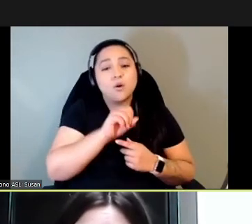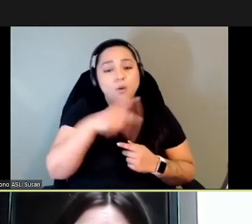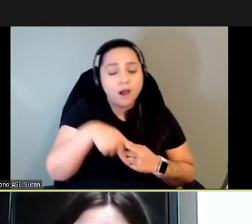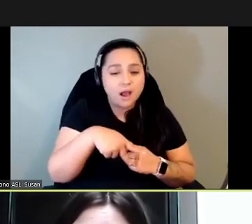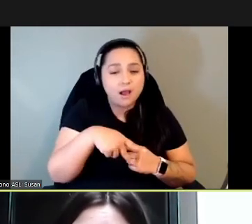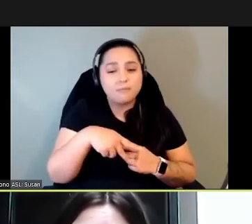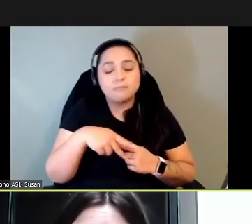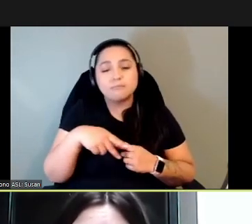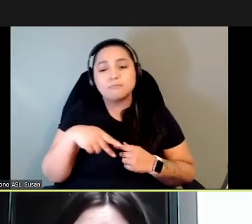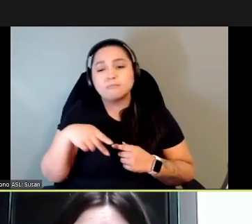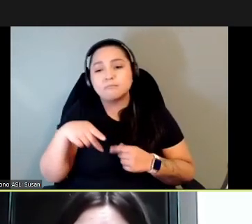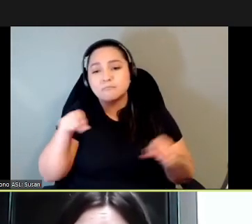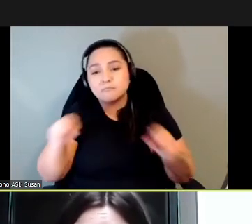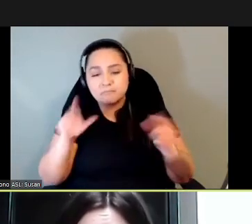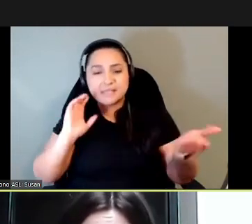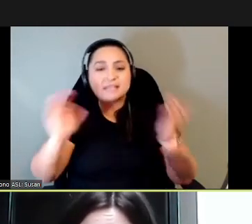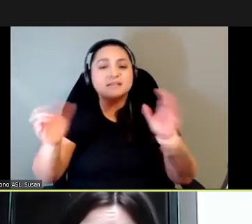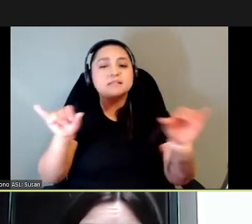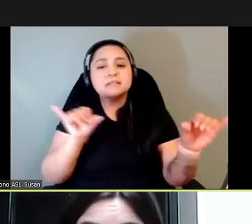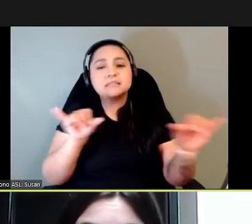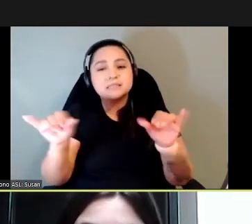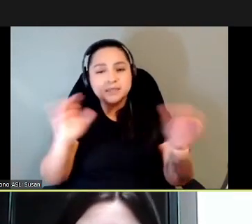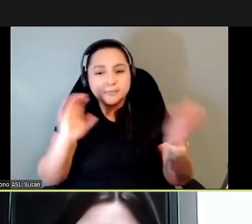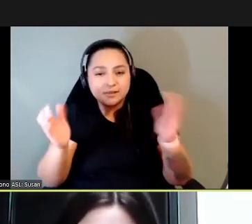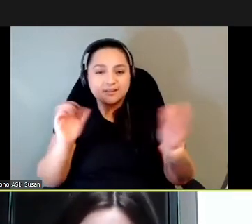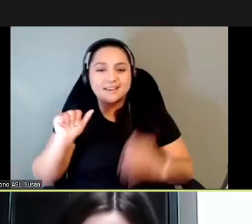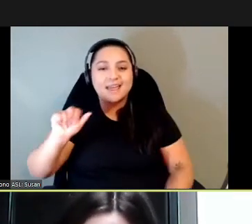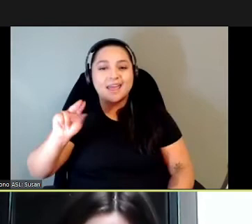anarchist way of acting, because at the